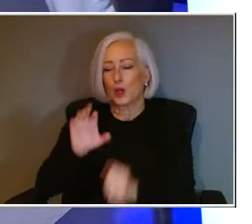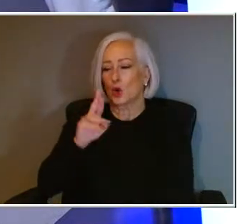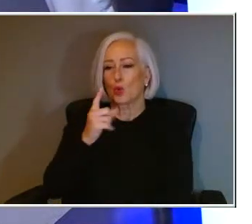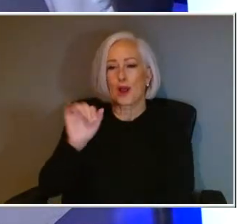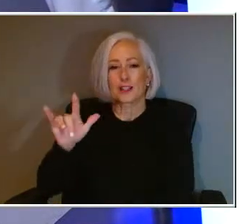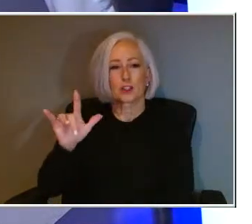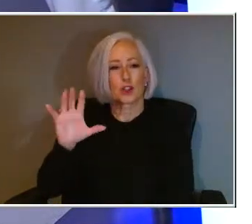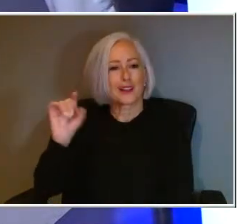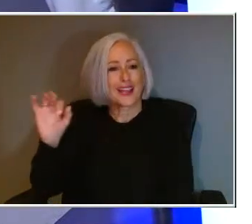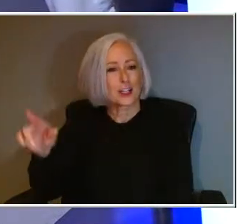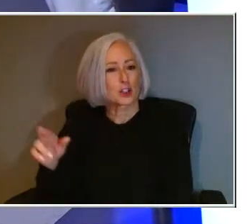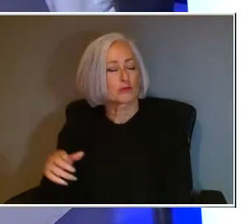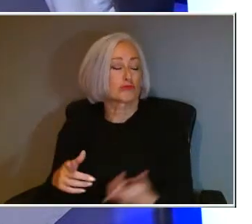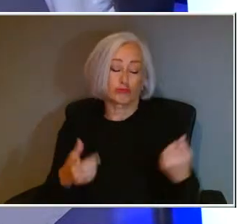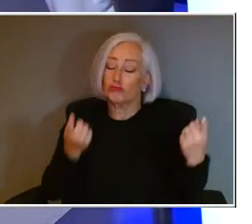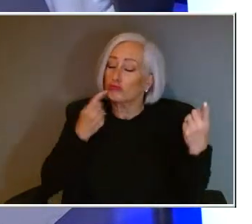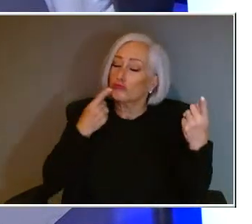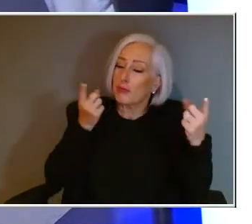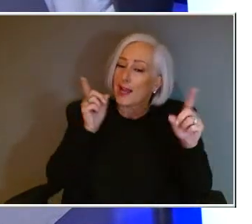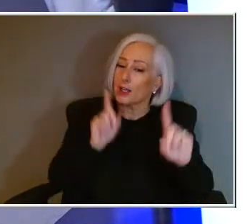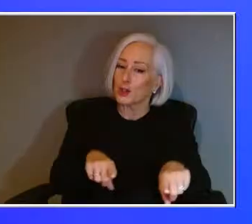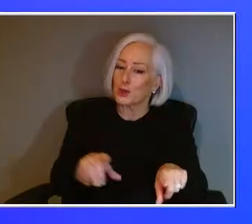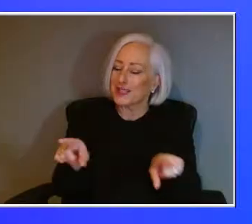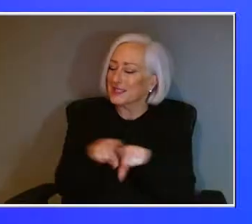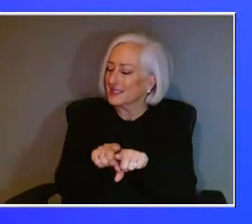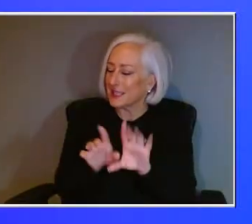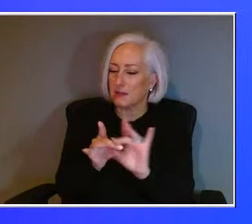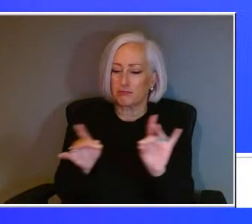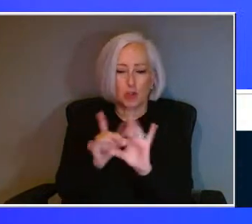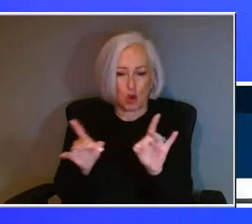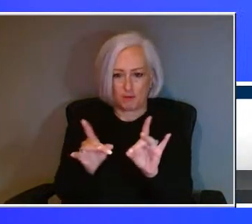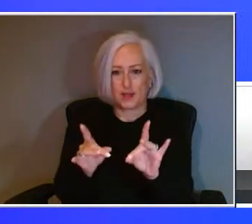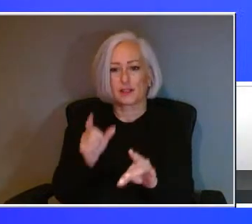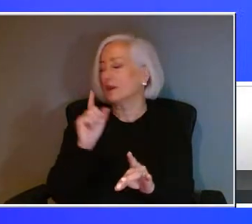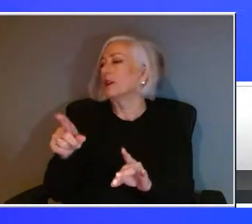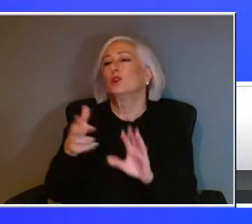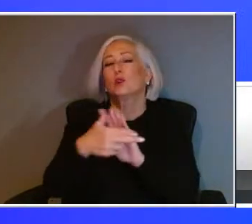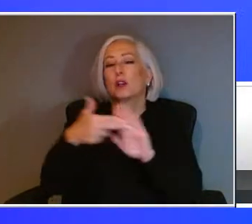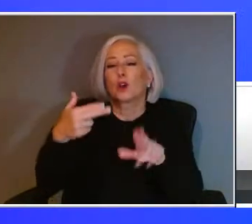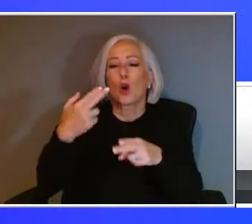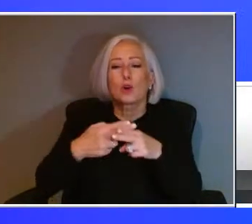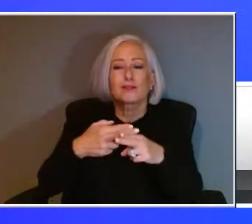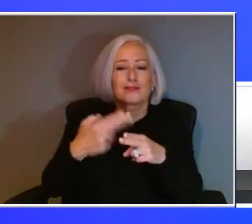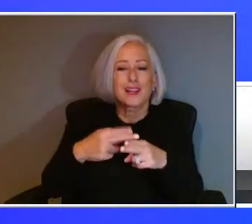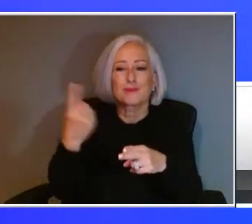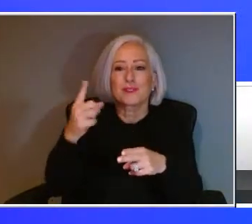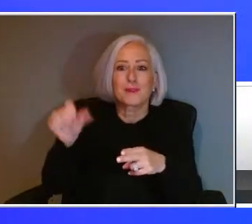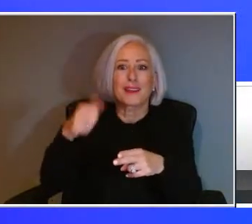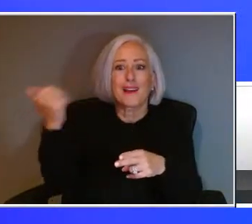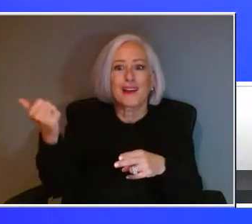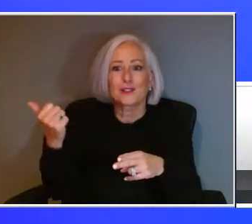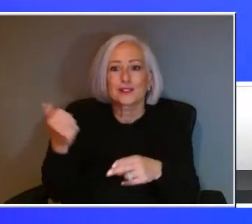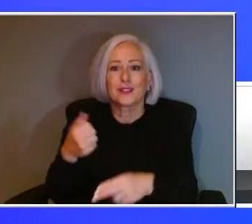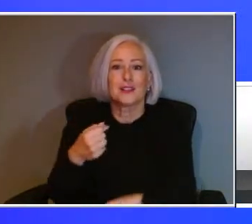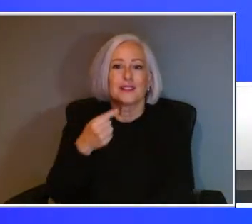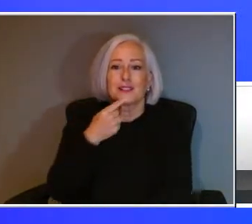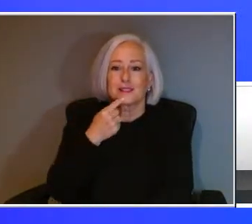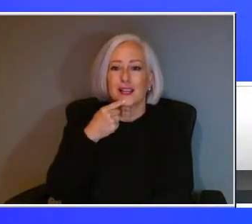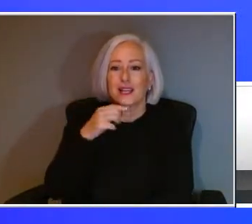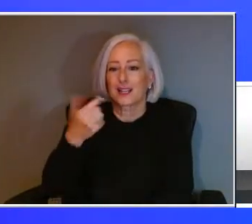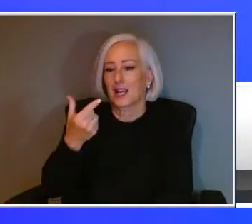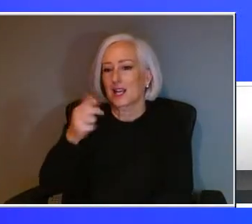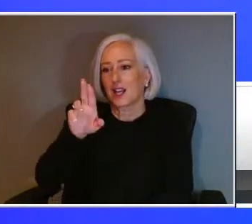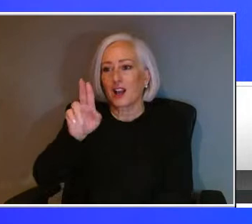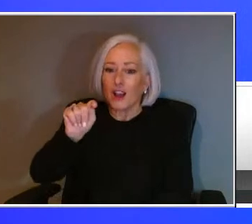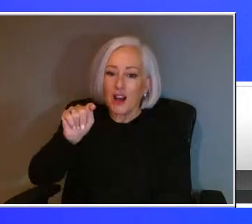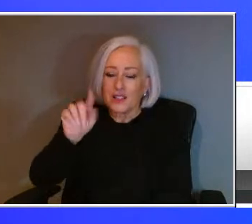I mean, I agree. I echo the same words, and you can call it something else if it makes you feel better. You can call it gut cancer, or if you don't want to use